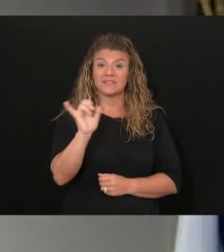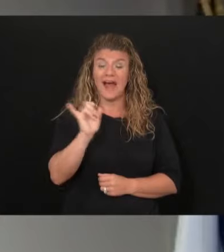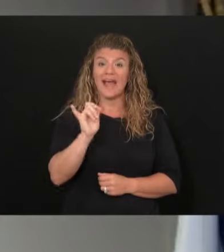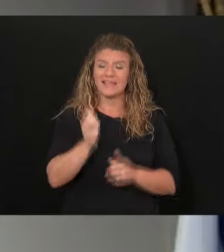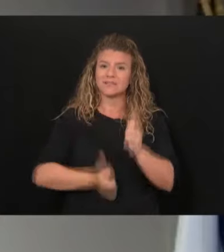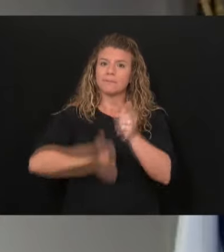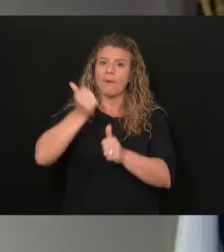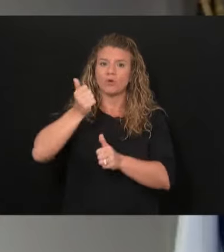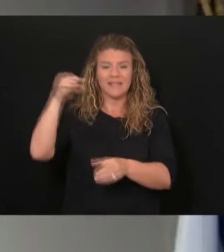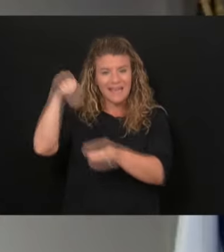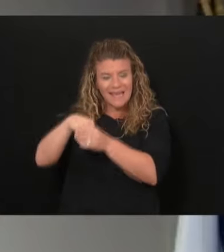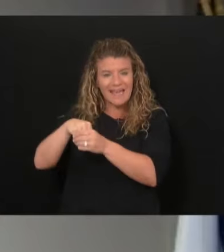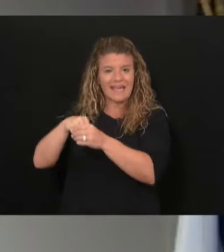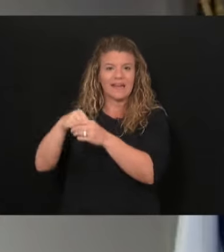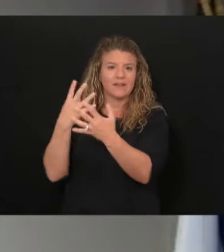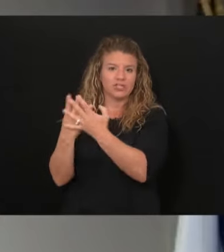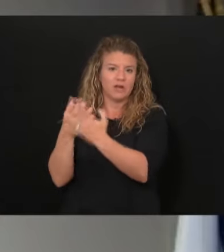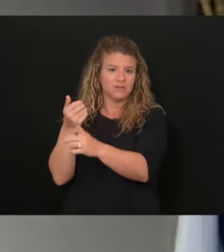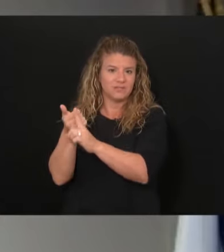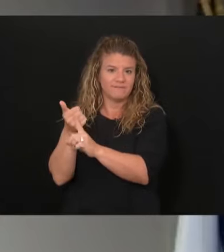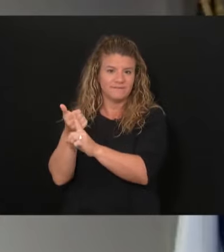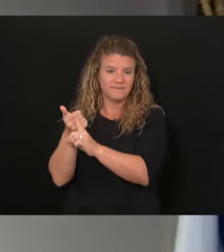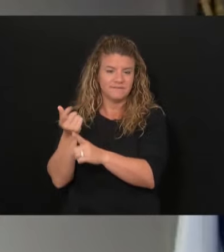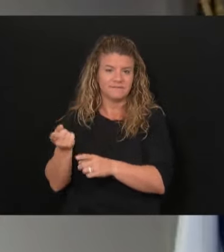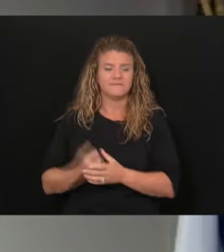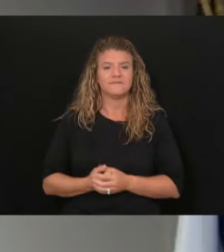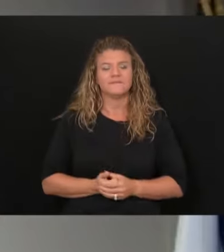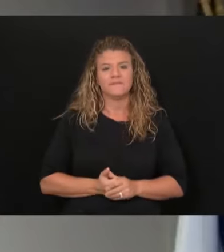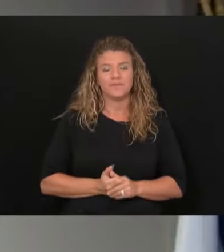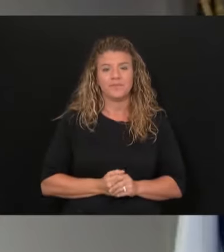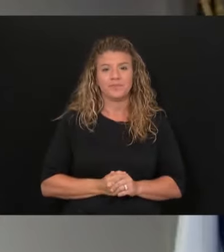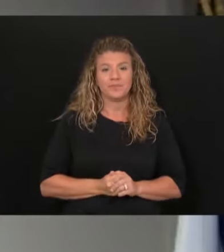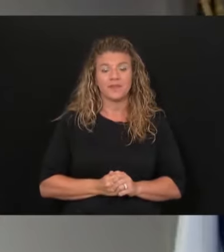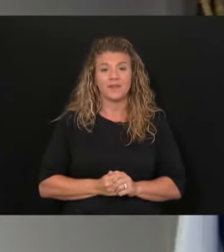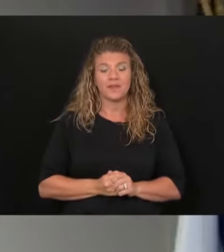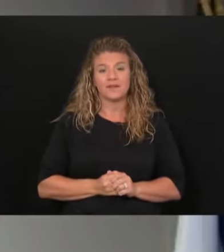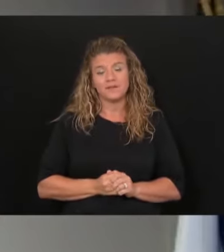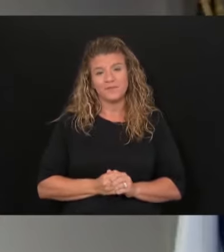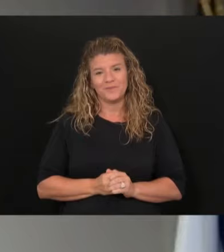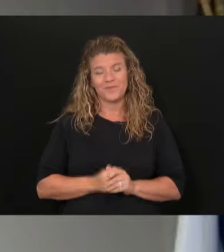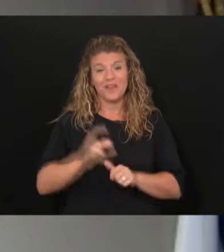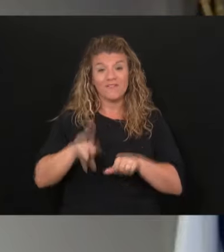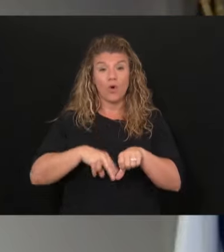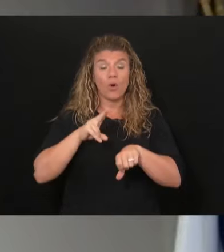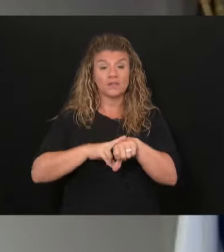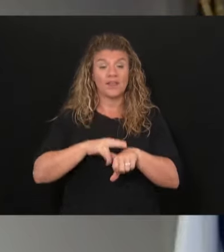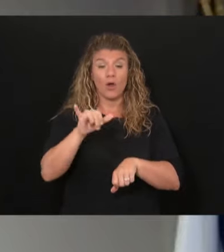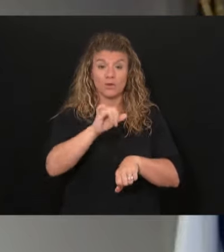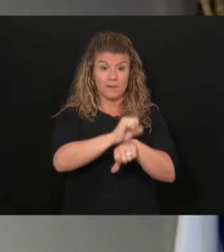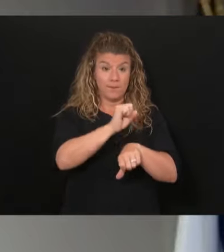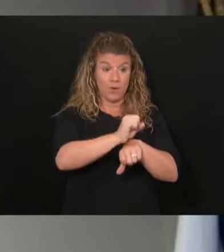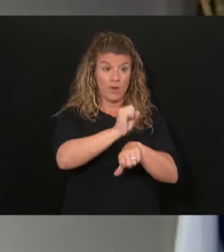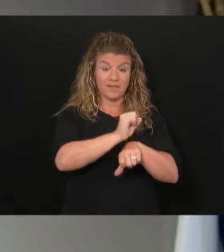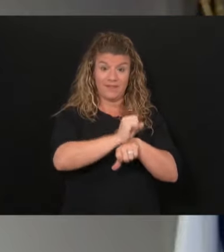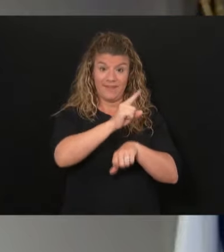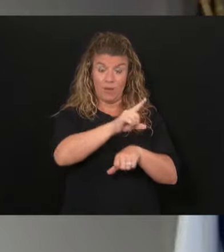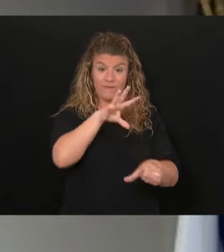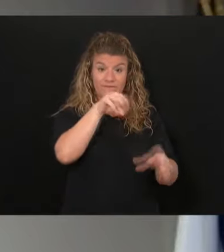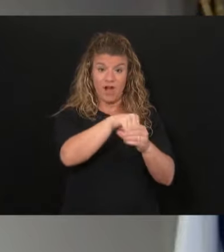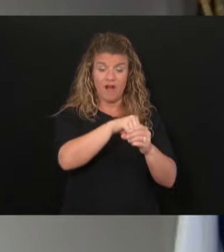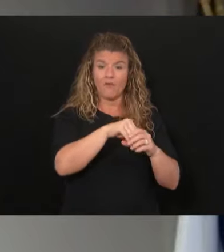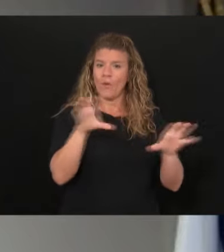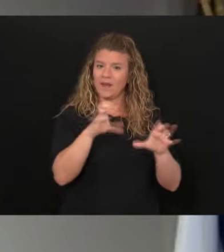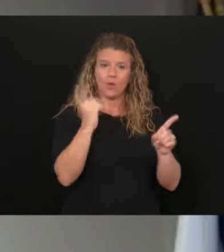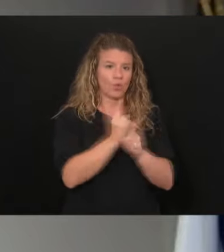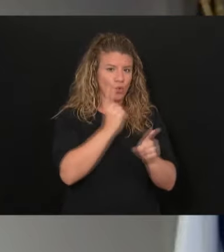facility itself, within the facility is what we know so far. And of course, all of those employees that are involved, we do the routine normal